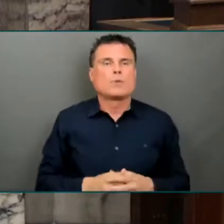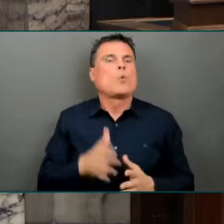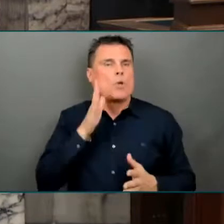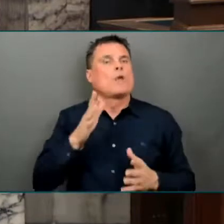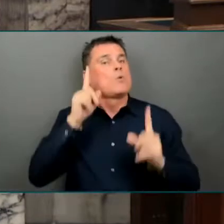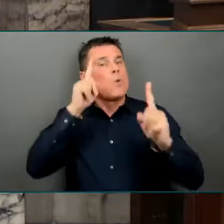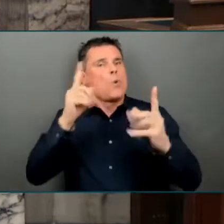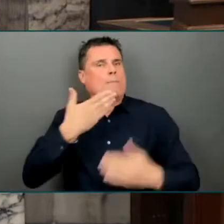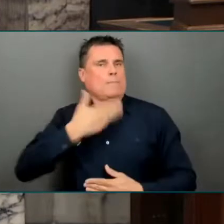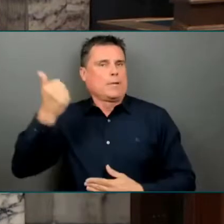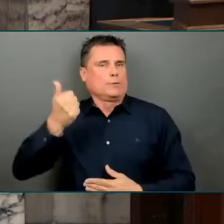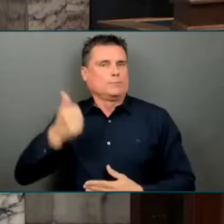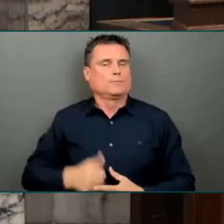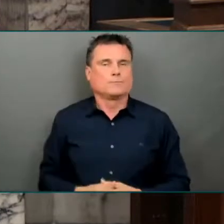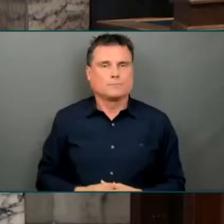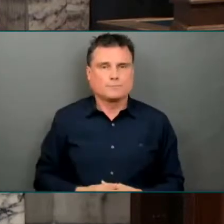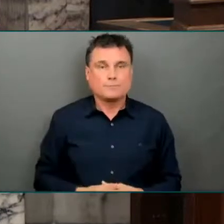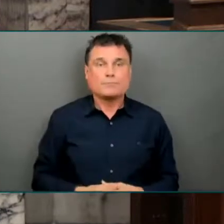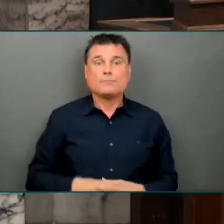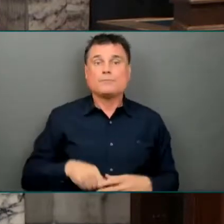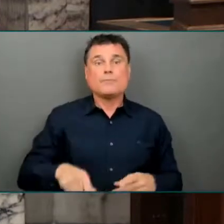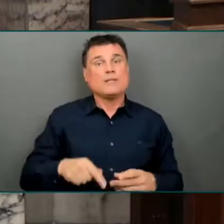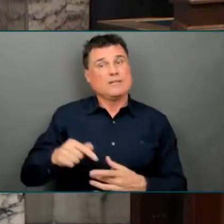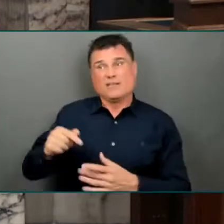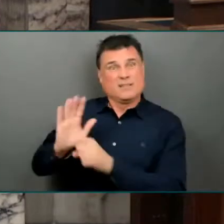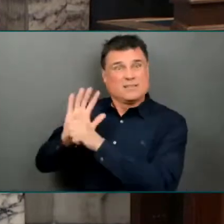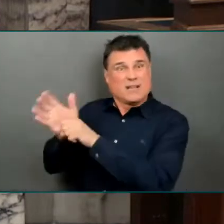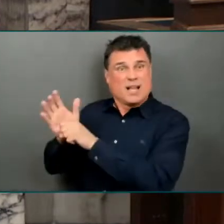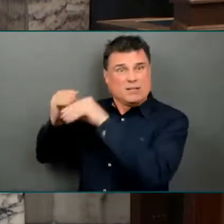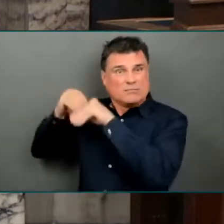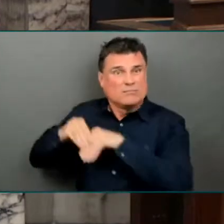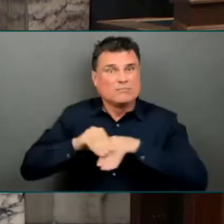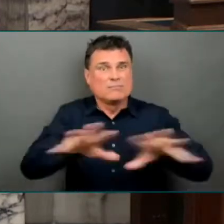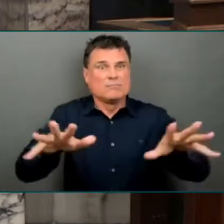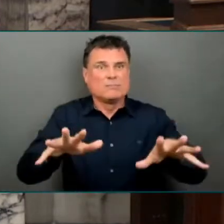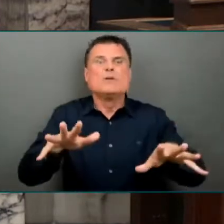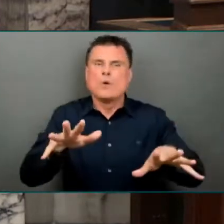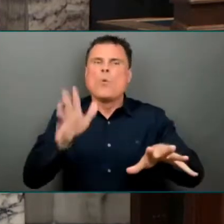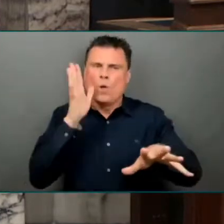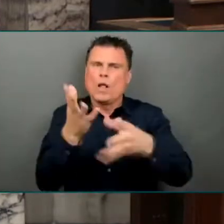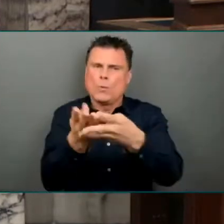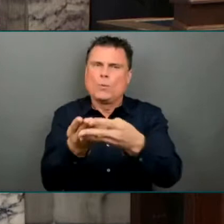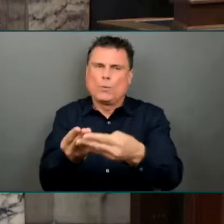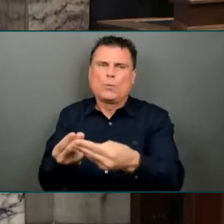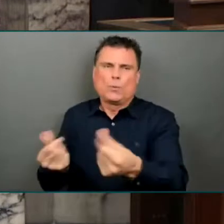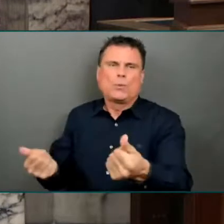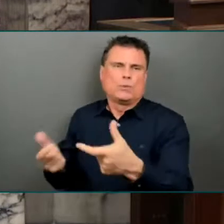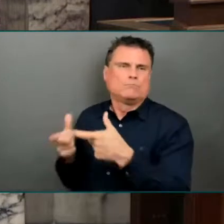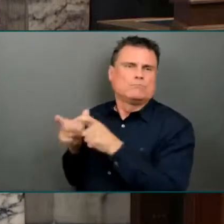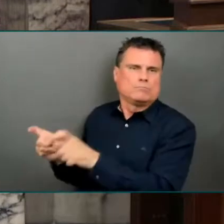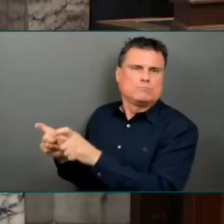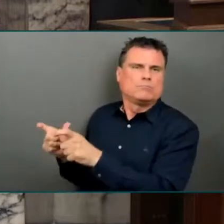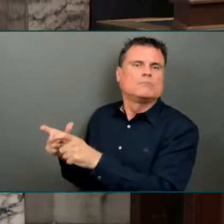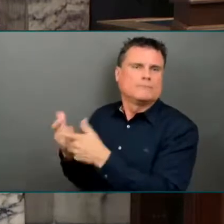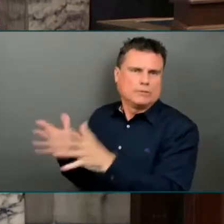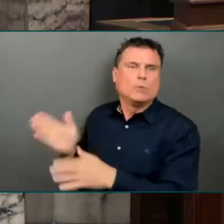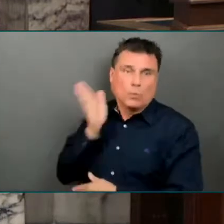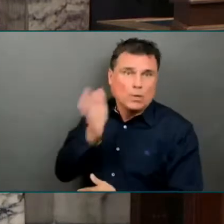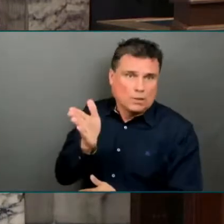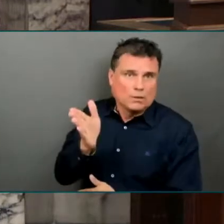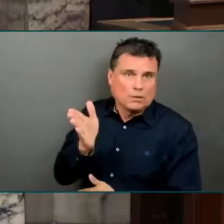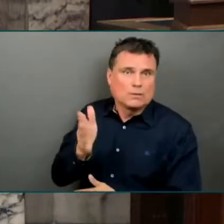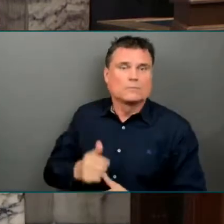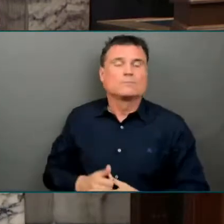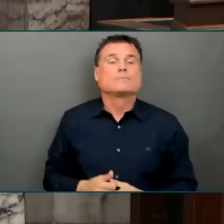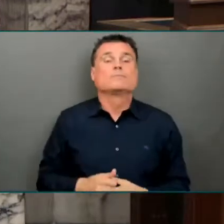end, and when it does, BC will be ready for the opportunities that come with recovery.